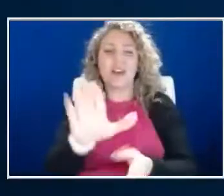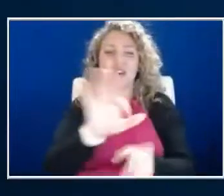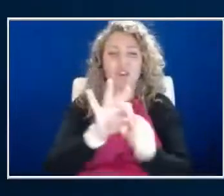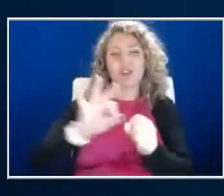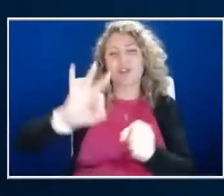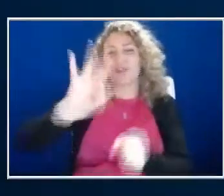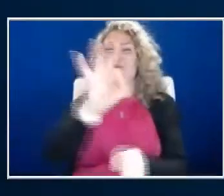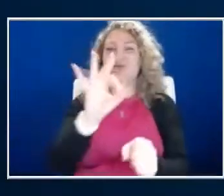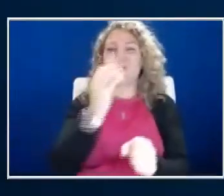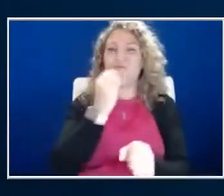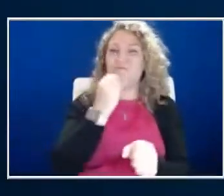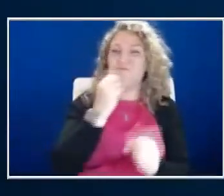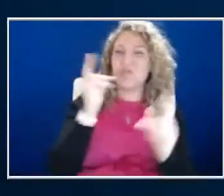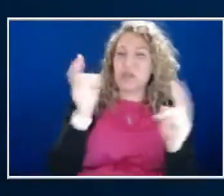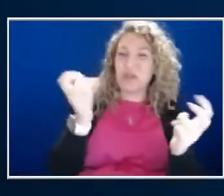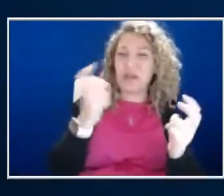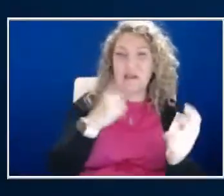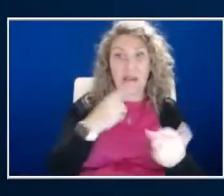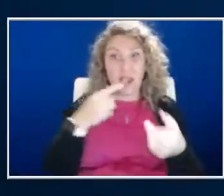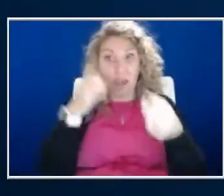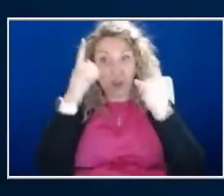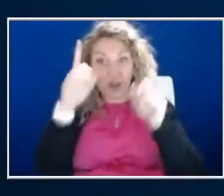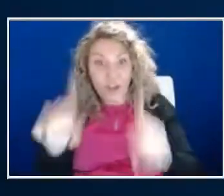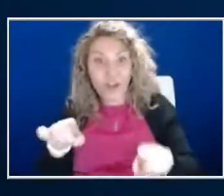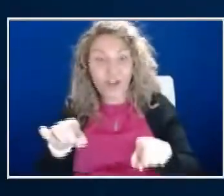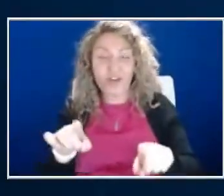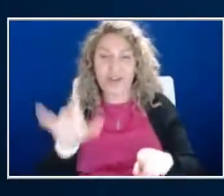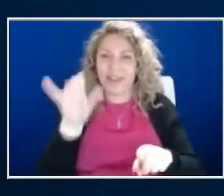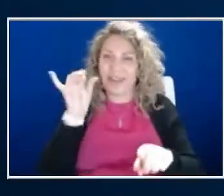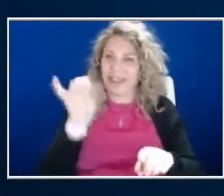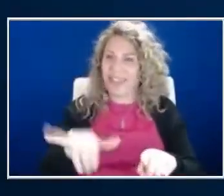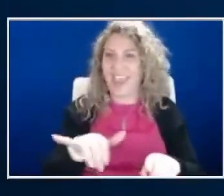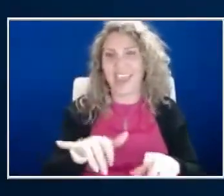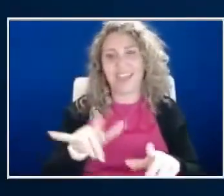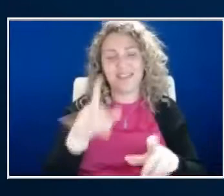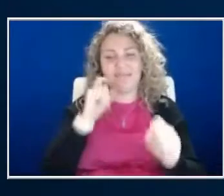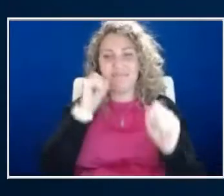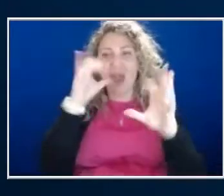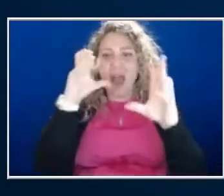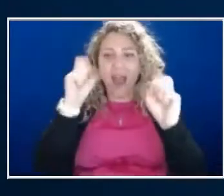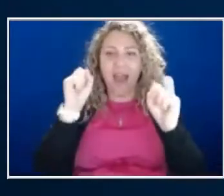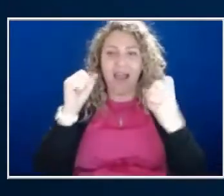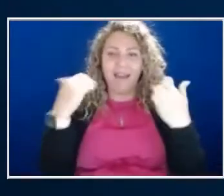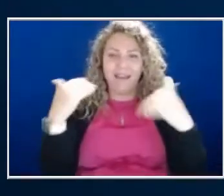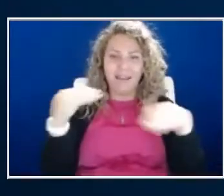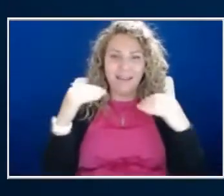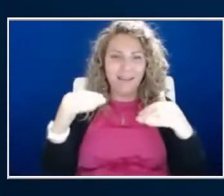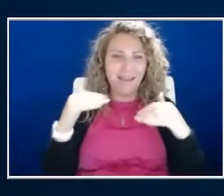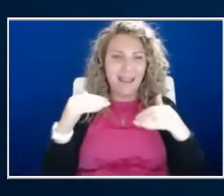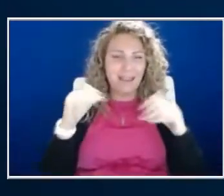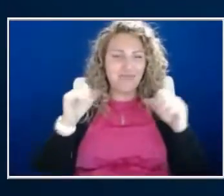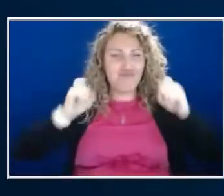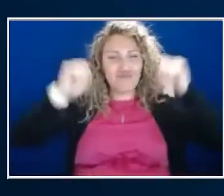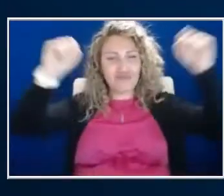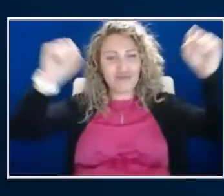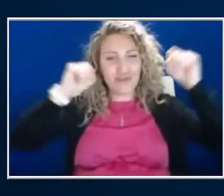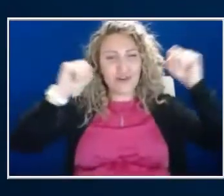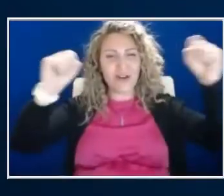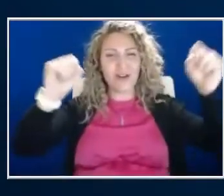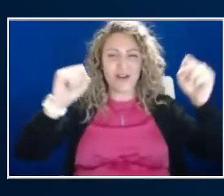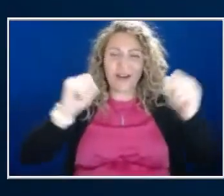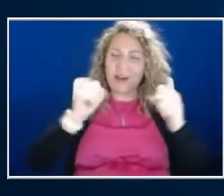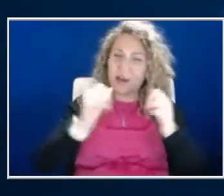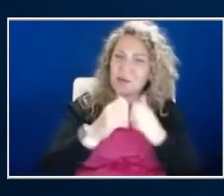and I can completely agree. It is just phenomenal to work out with the ladies, to train hard